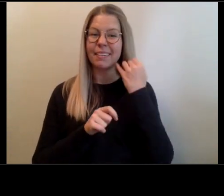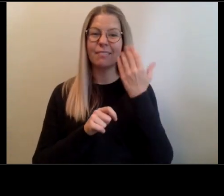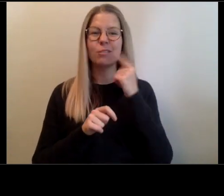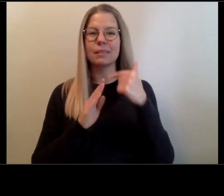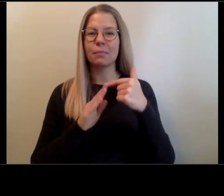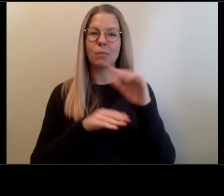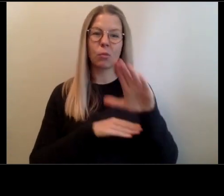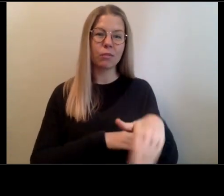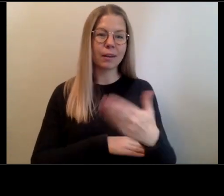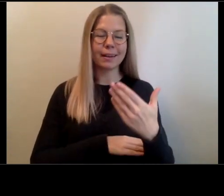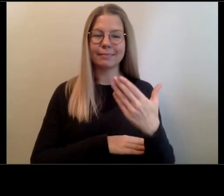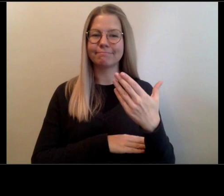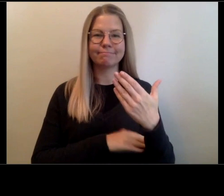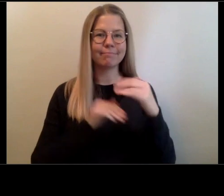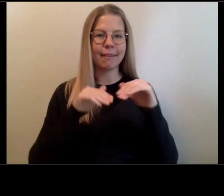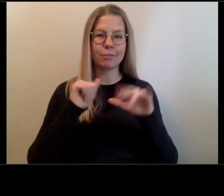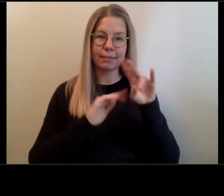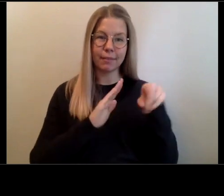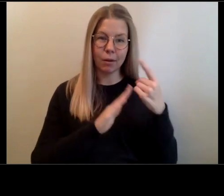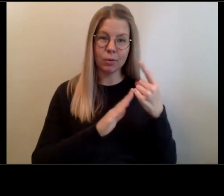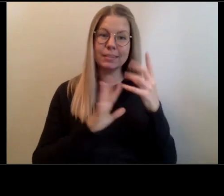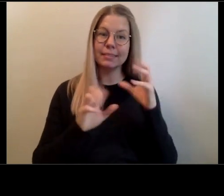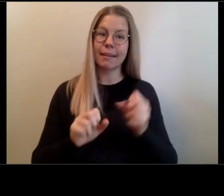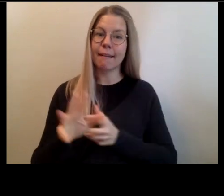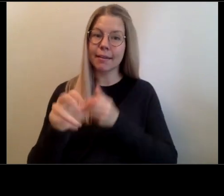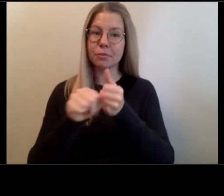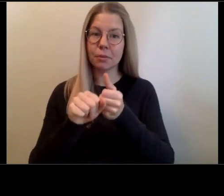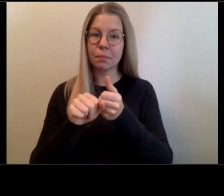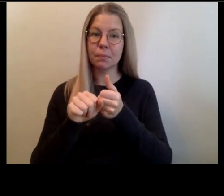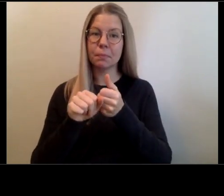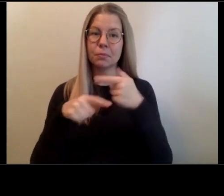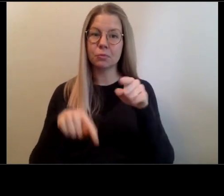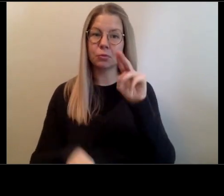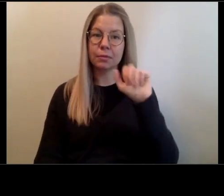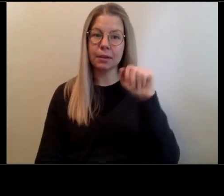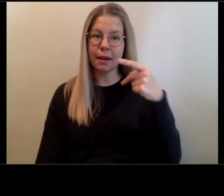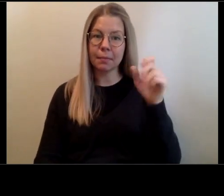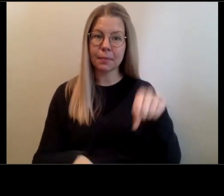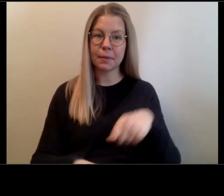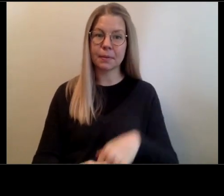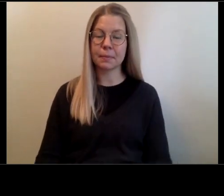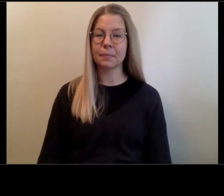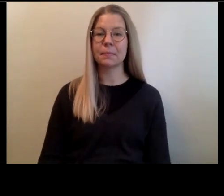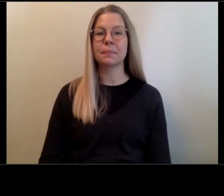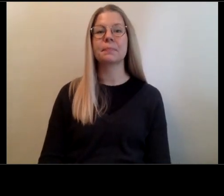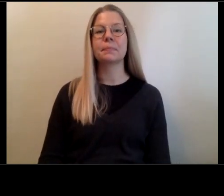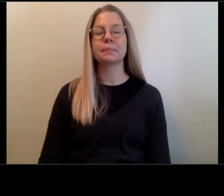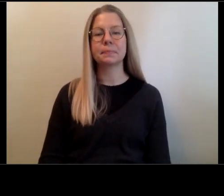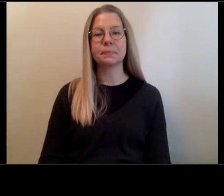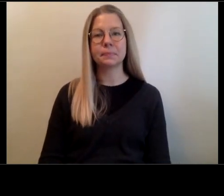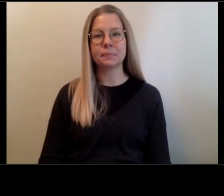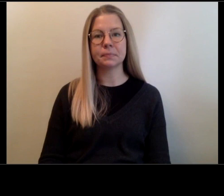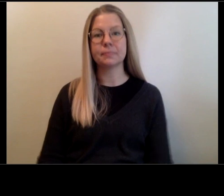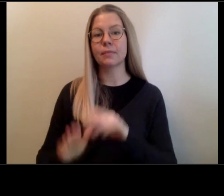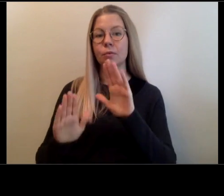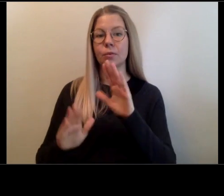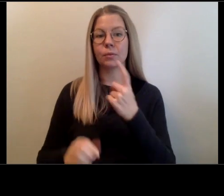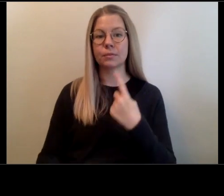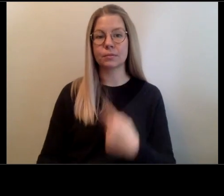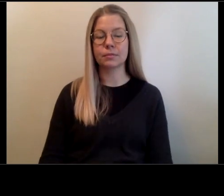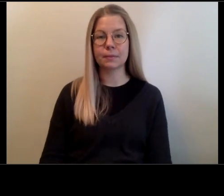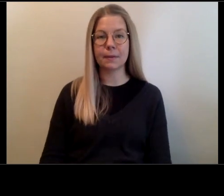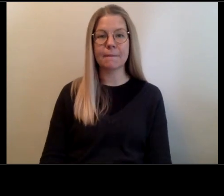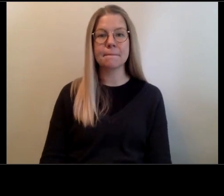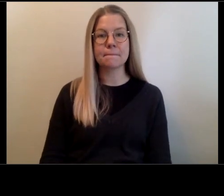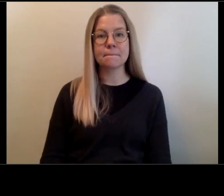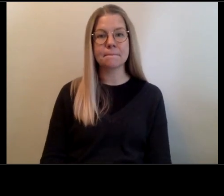hours of sleep at night? That's an awesome question as well. Great job. Okay, so